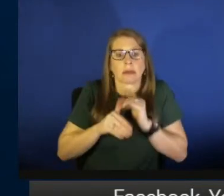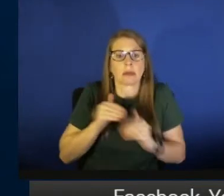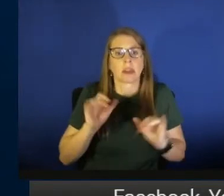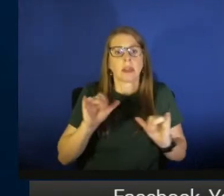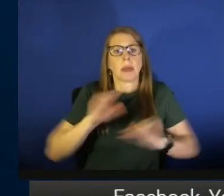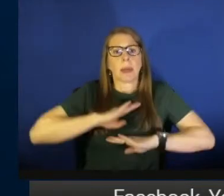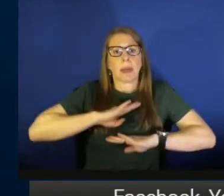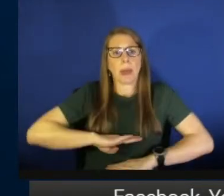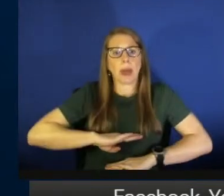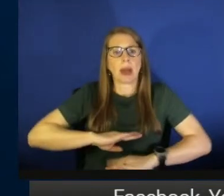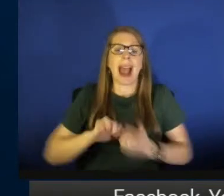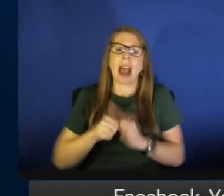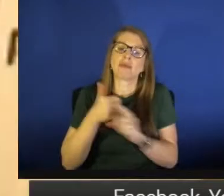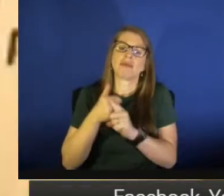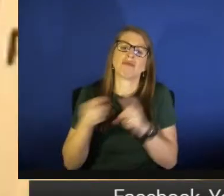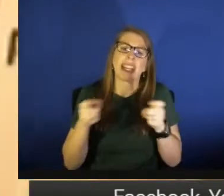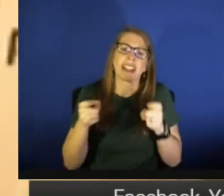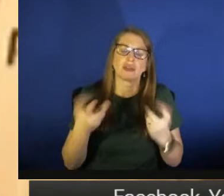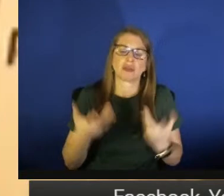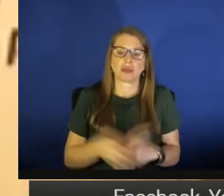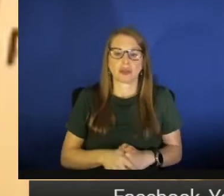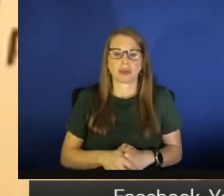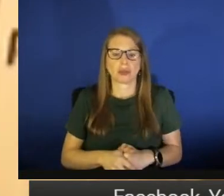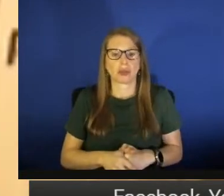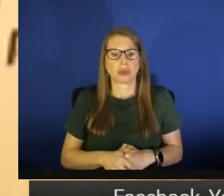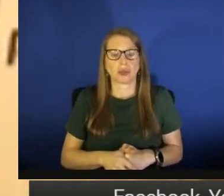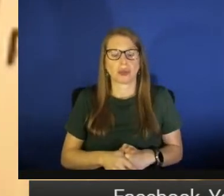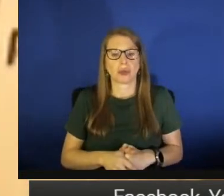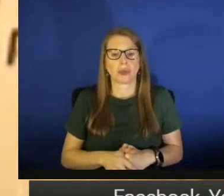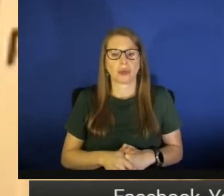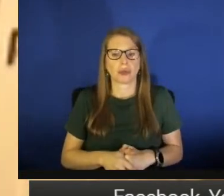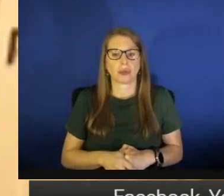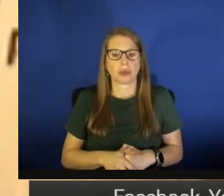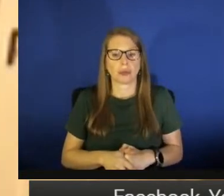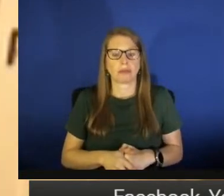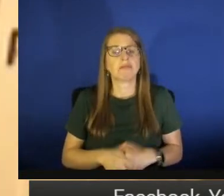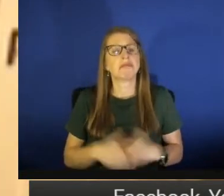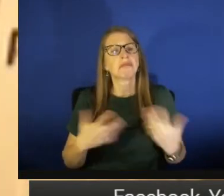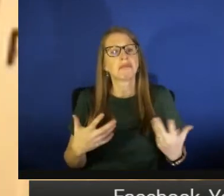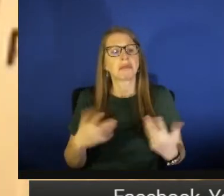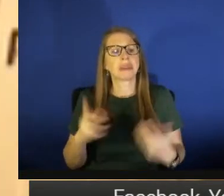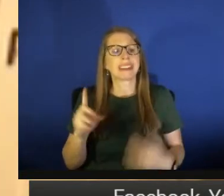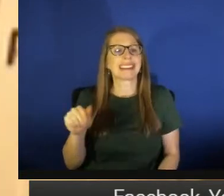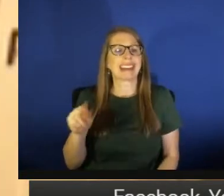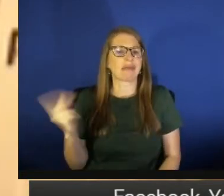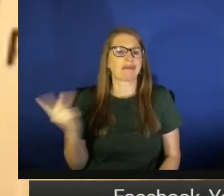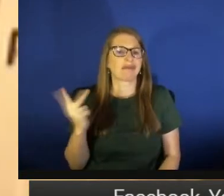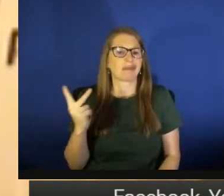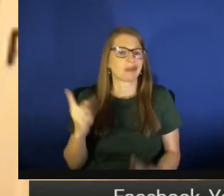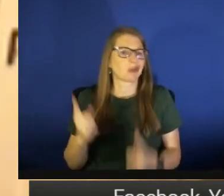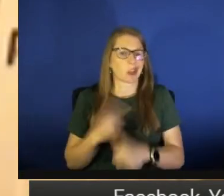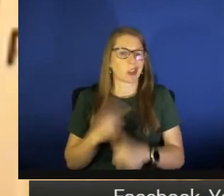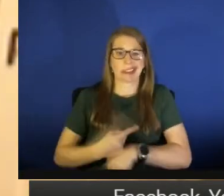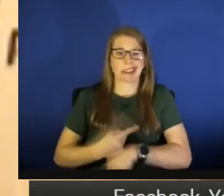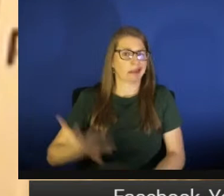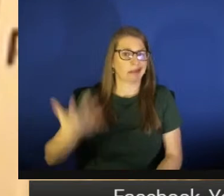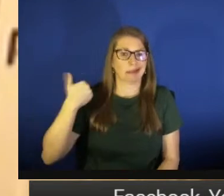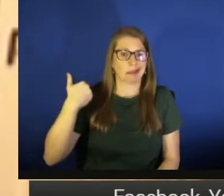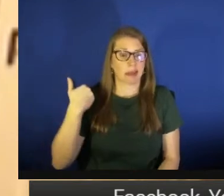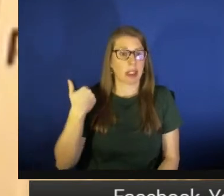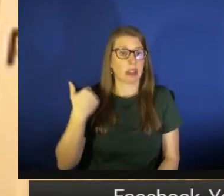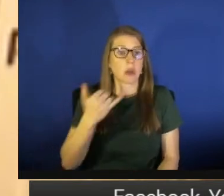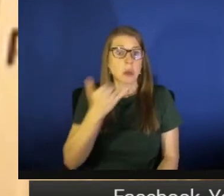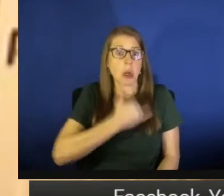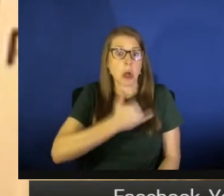How did you manage? Well, I think, and this, Dana and I have said this from day one, there's nothing wrong with saying these